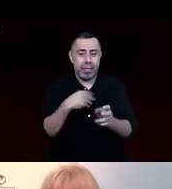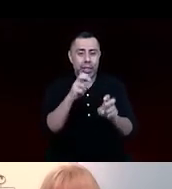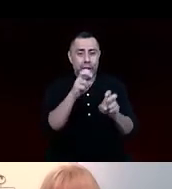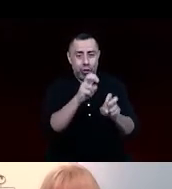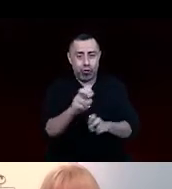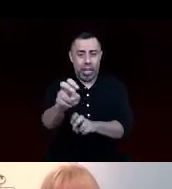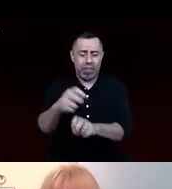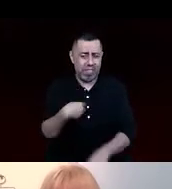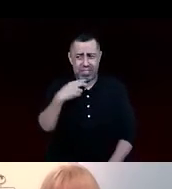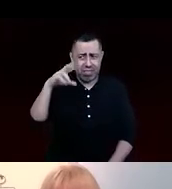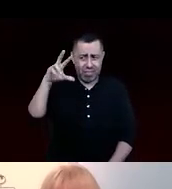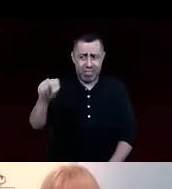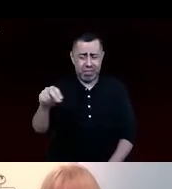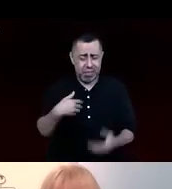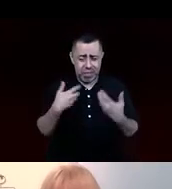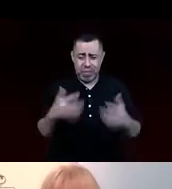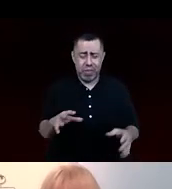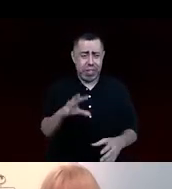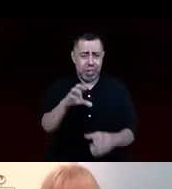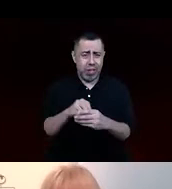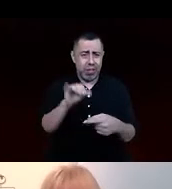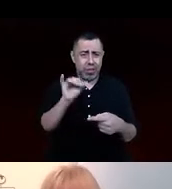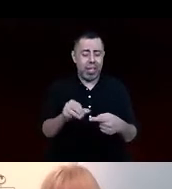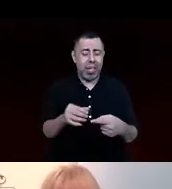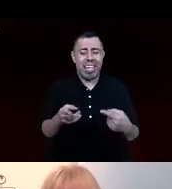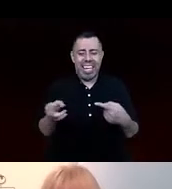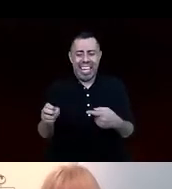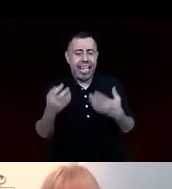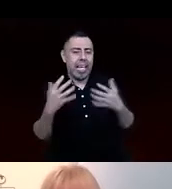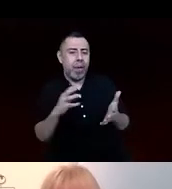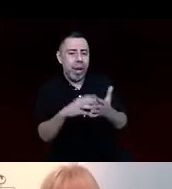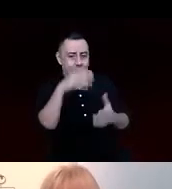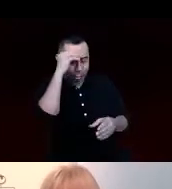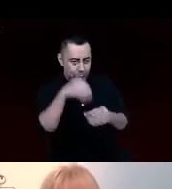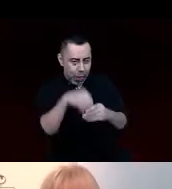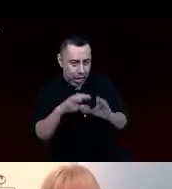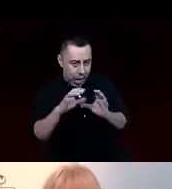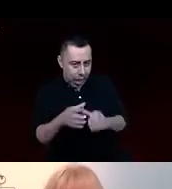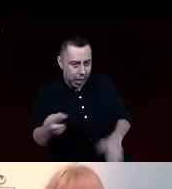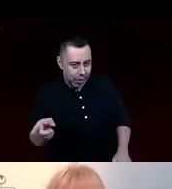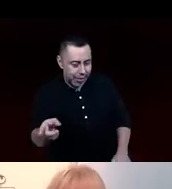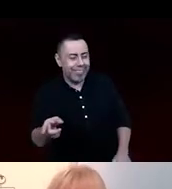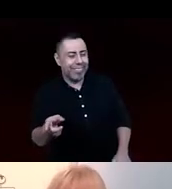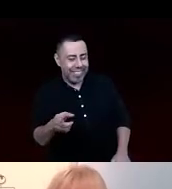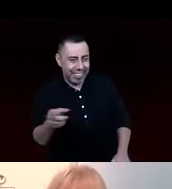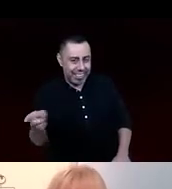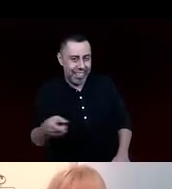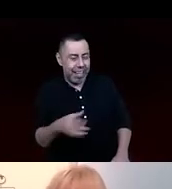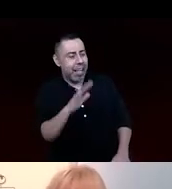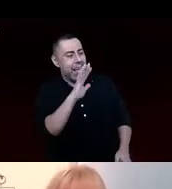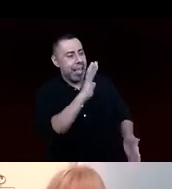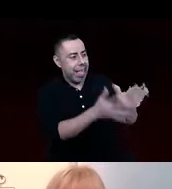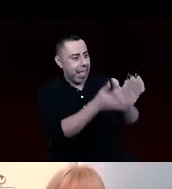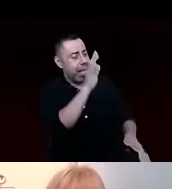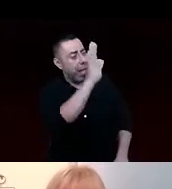he, I guess, had learned something in class. And he said, Mom, you've got to be involved